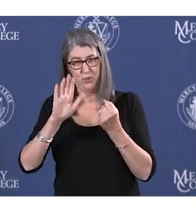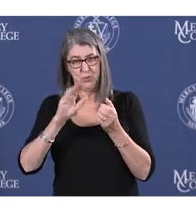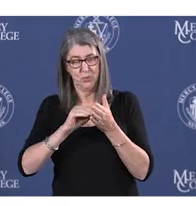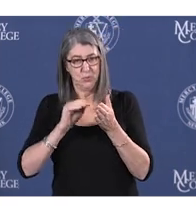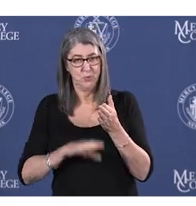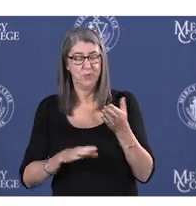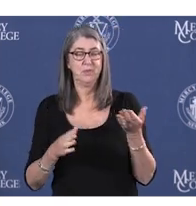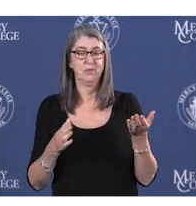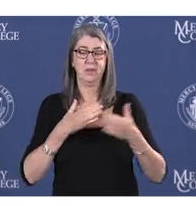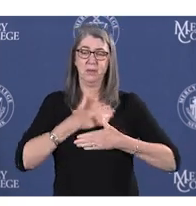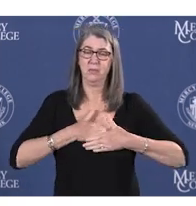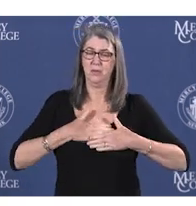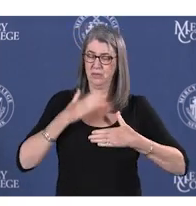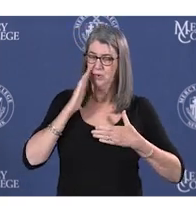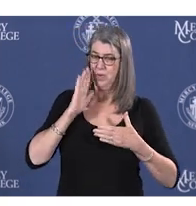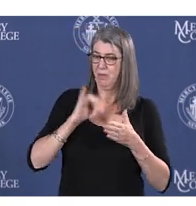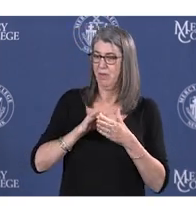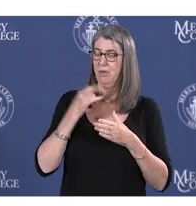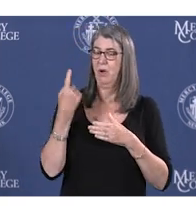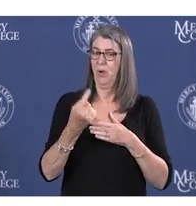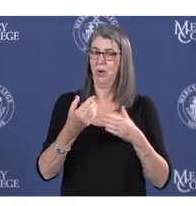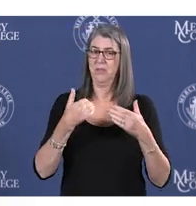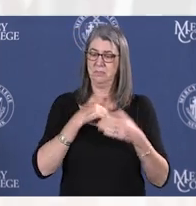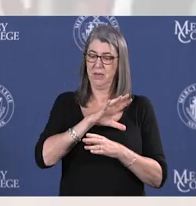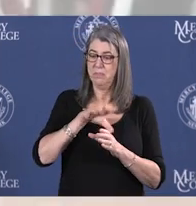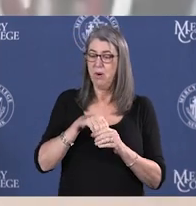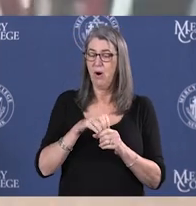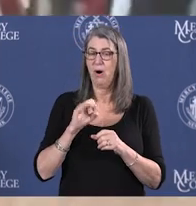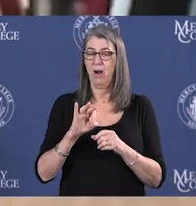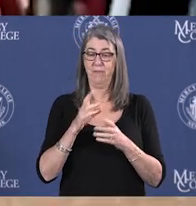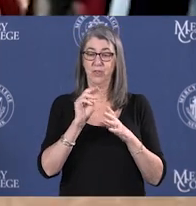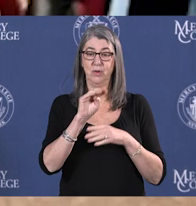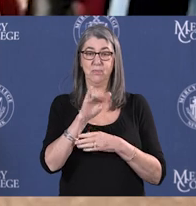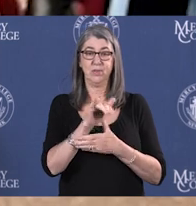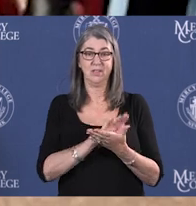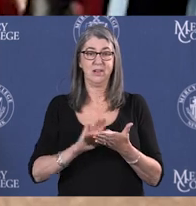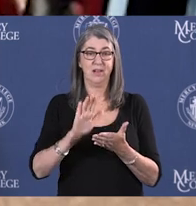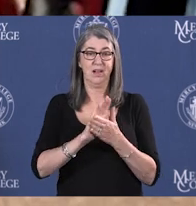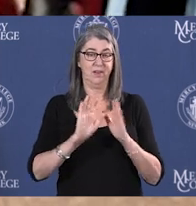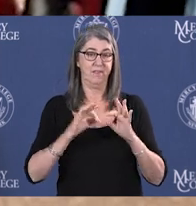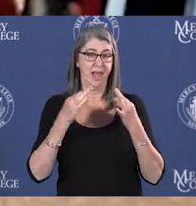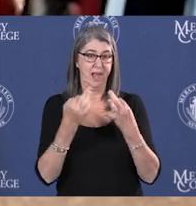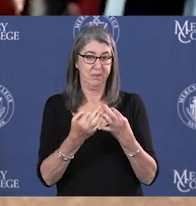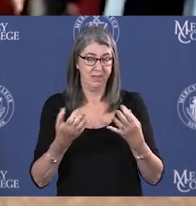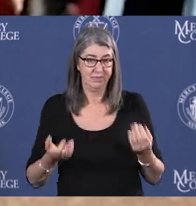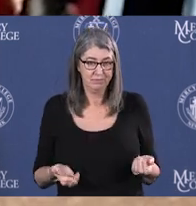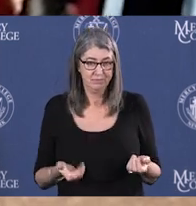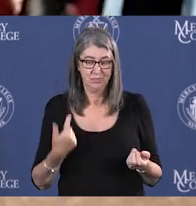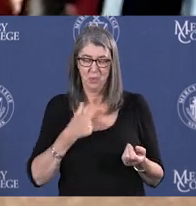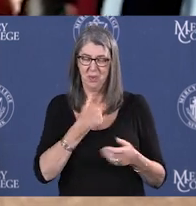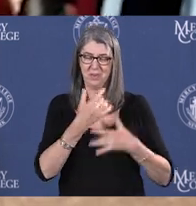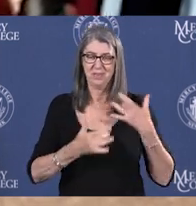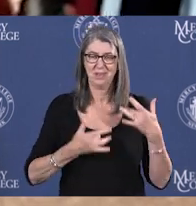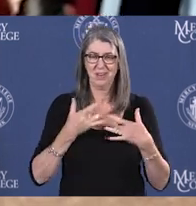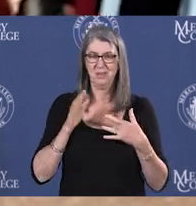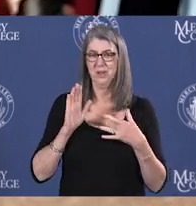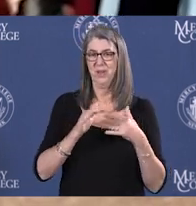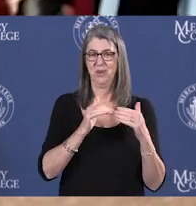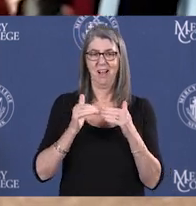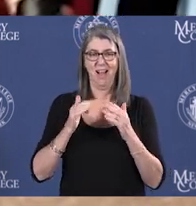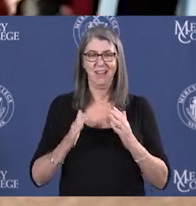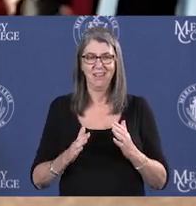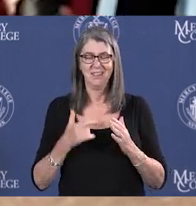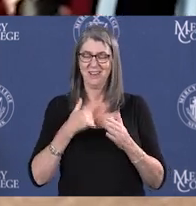students. Please know that you will always be a part of the Mercy College family. We are excited to be your